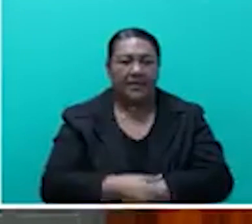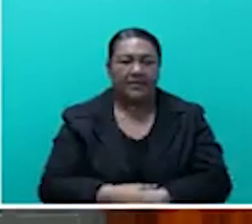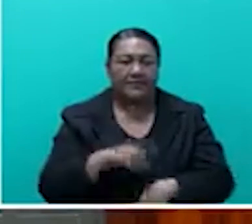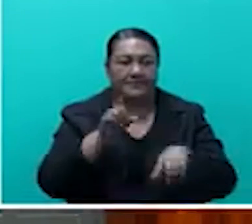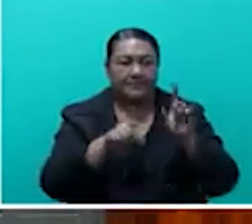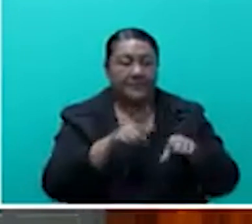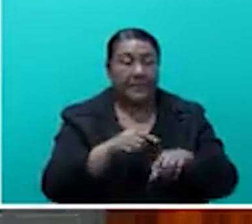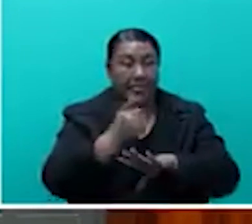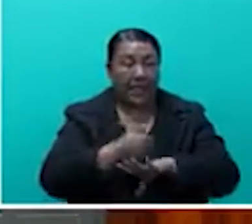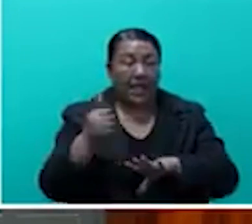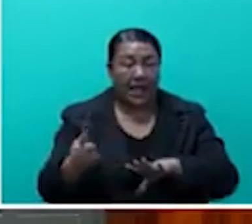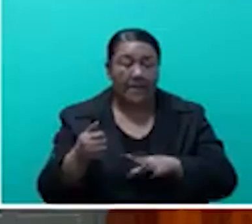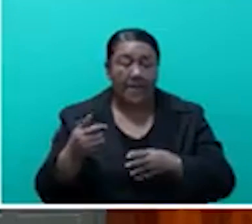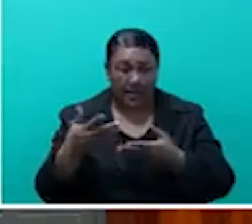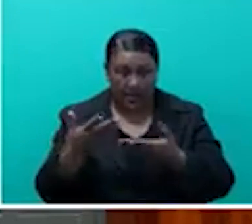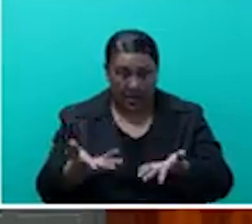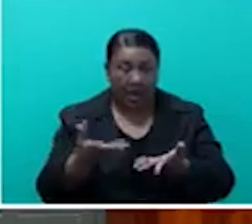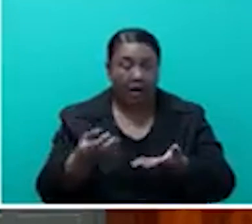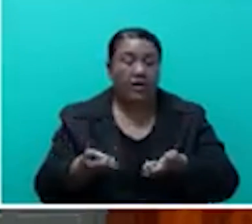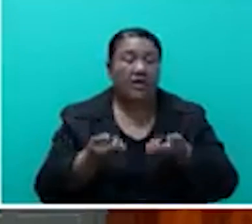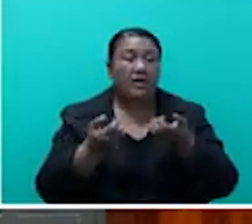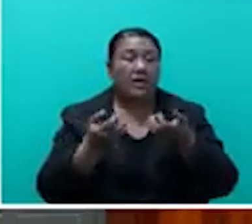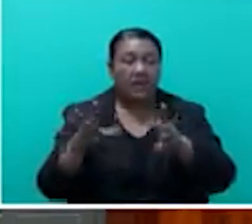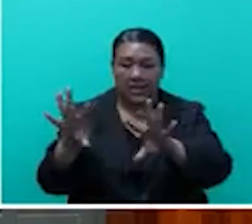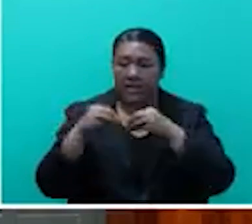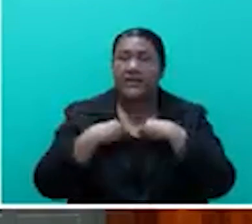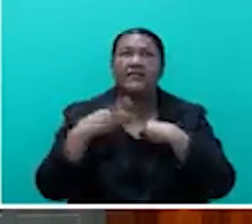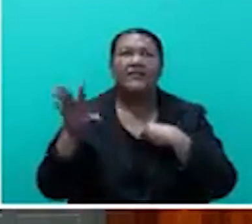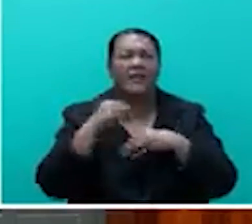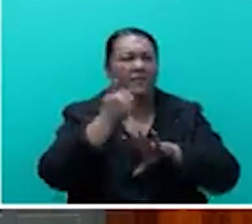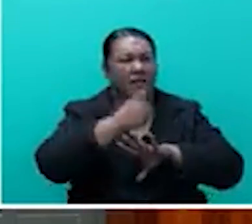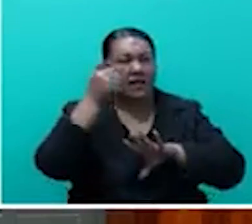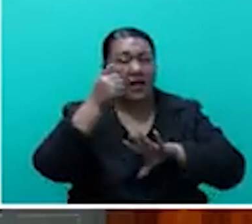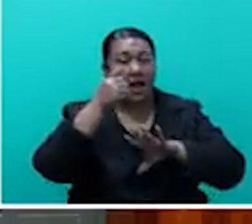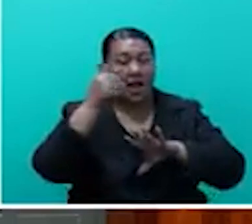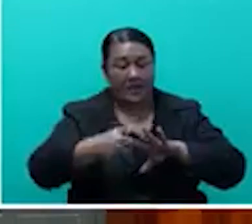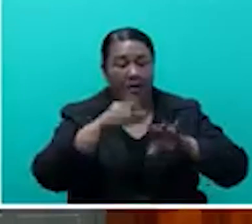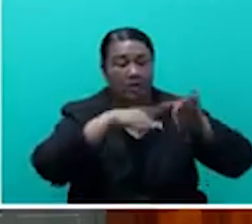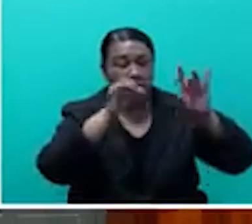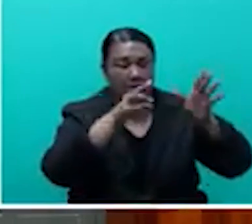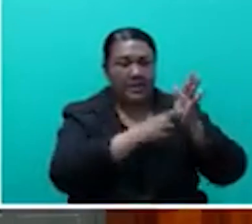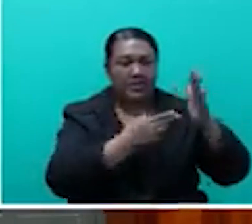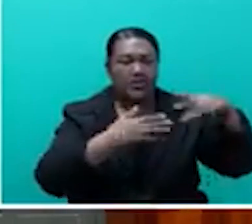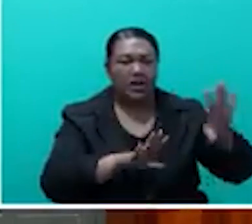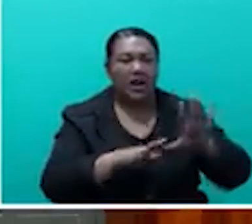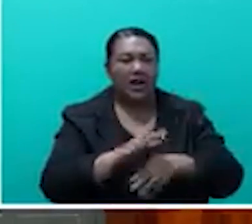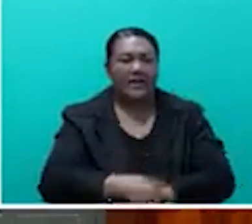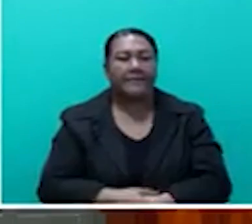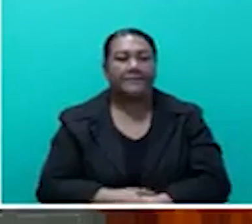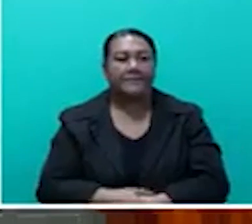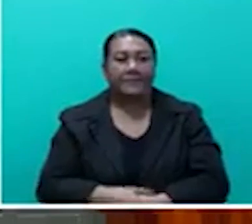government is given budgetary support by Australia and New Zealand. Students in these